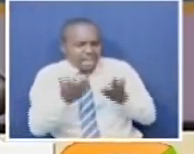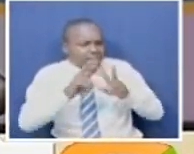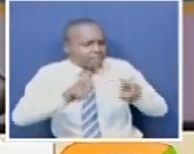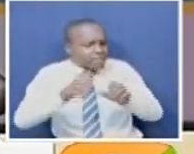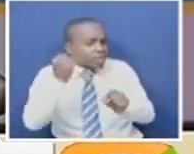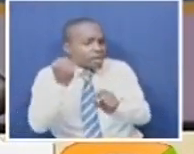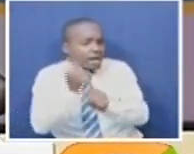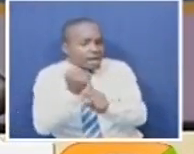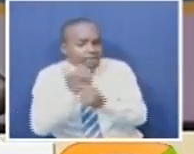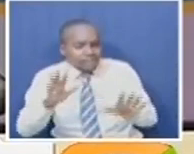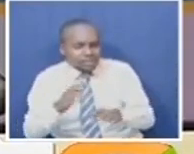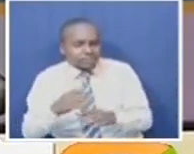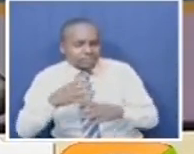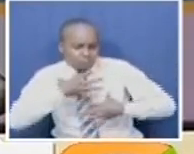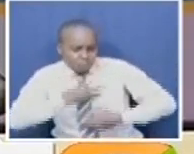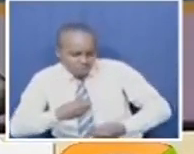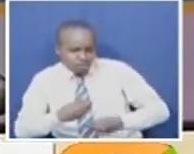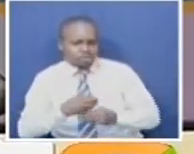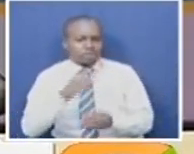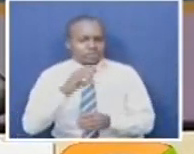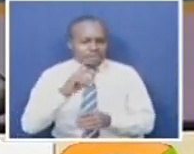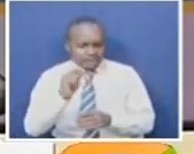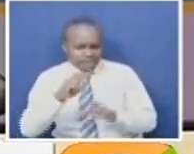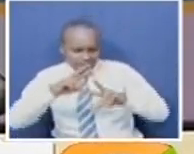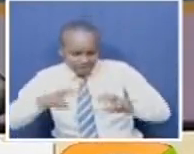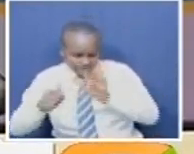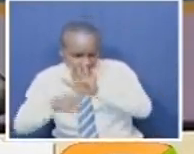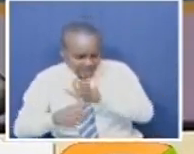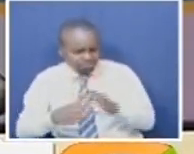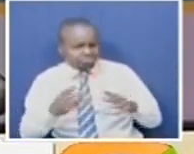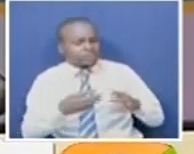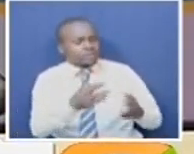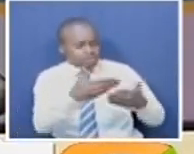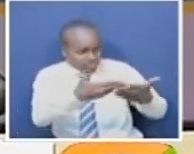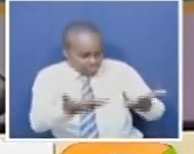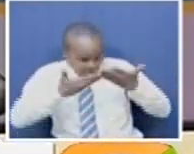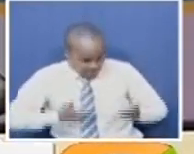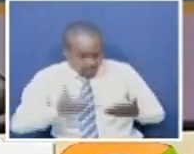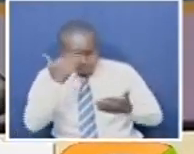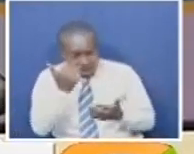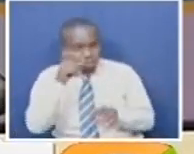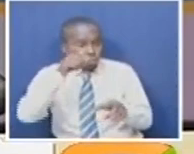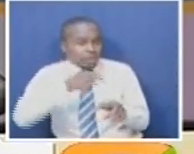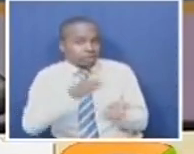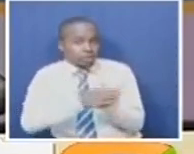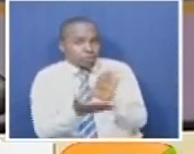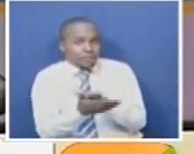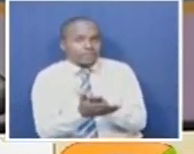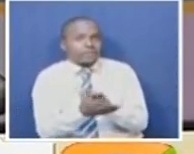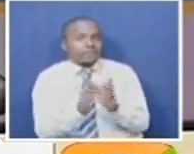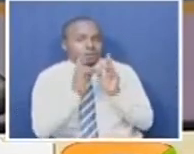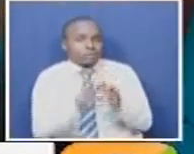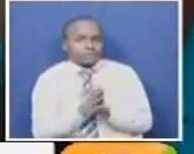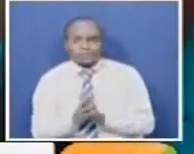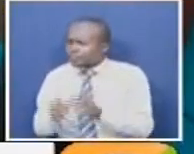were done, like X-ray, CT scans, come with that and its report as well. Mm-hmm. Because we need it to compile, you know, to come up with a conclusion as well.